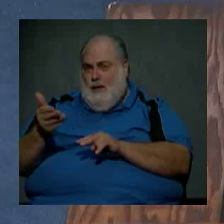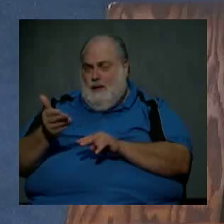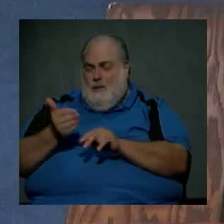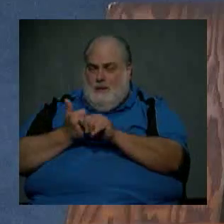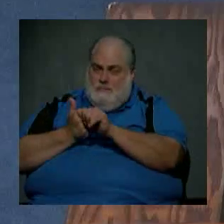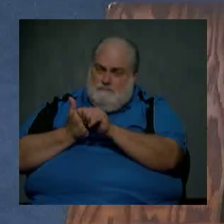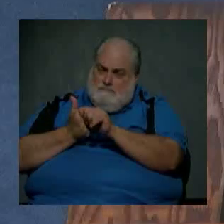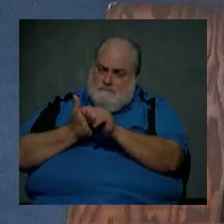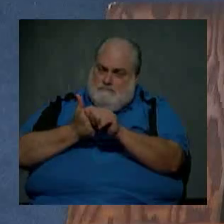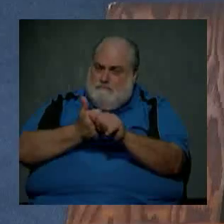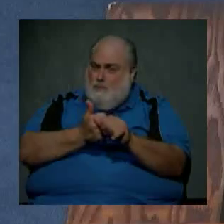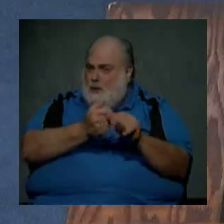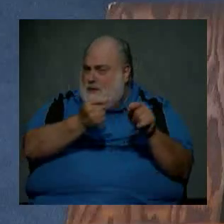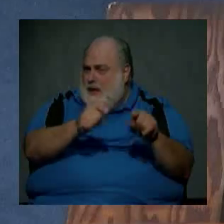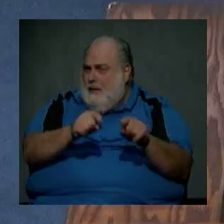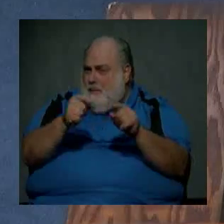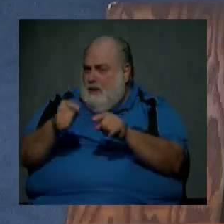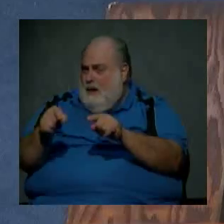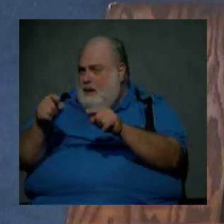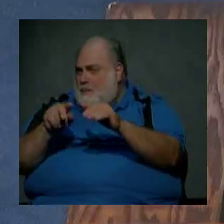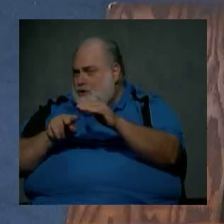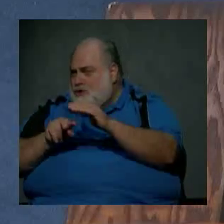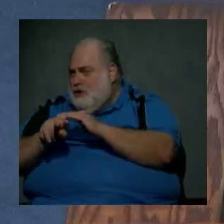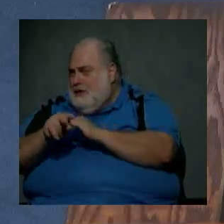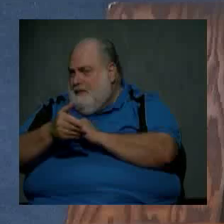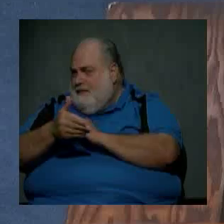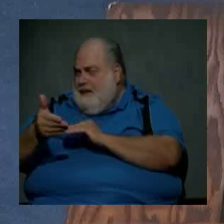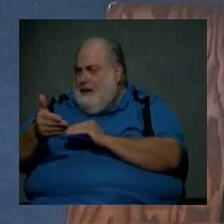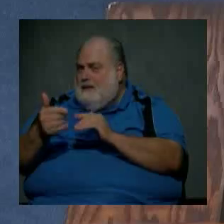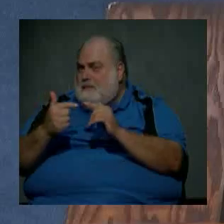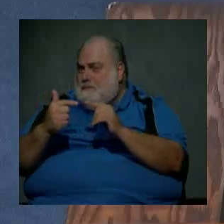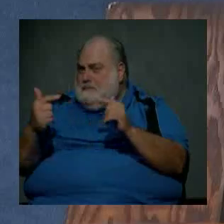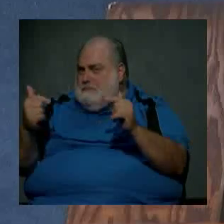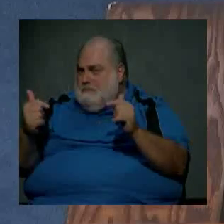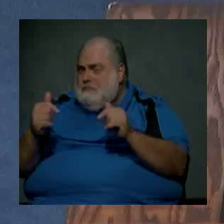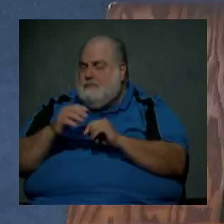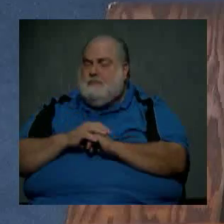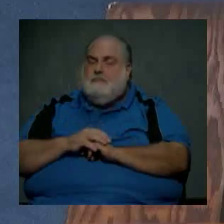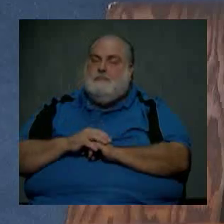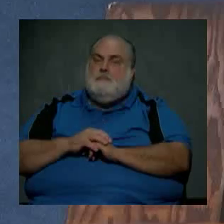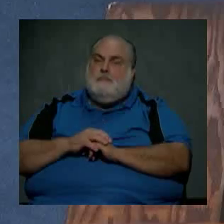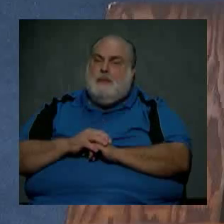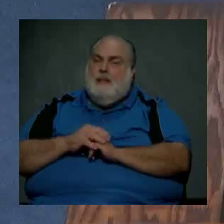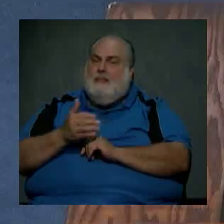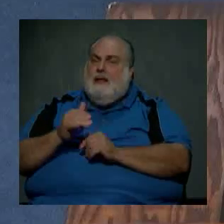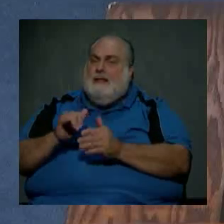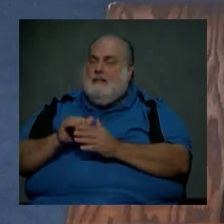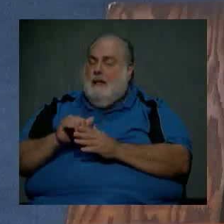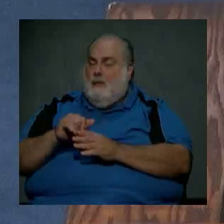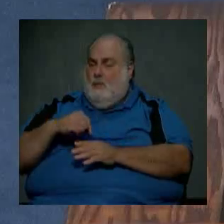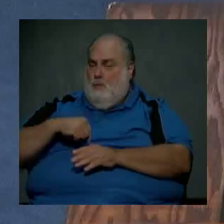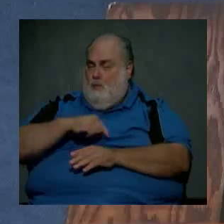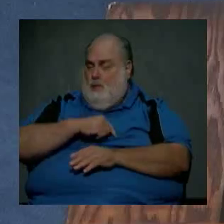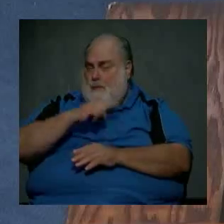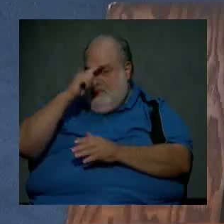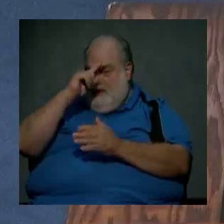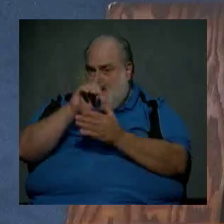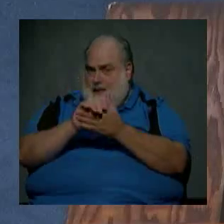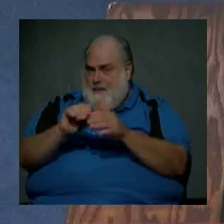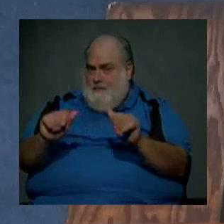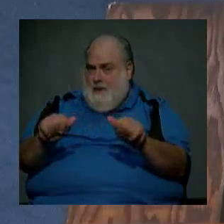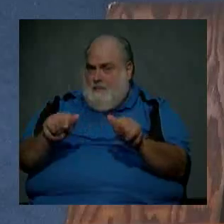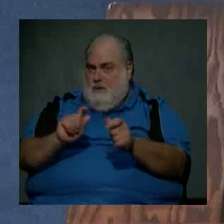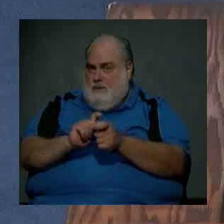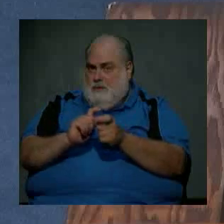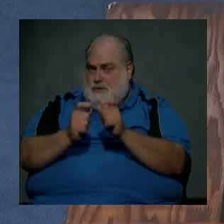staff, and projecting signs and sandwich board signs were a big ticket item about things that they thought could be different. And so we